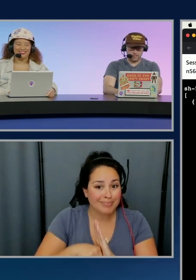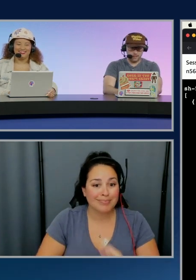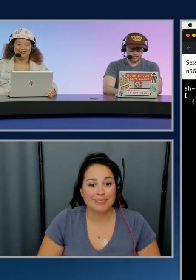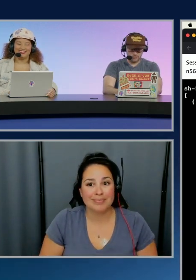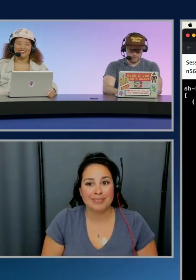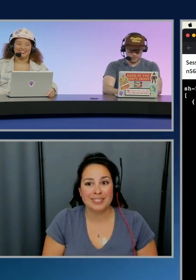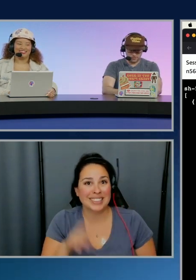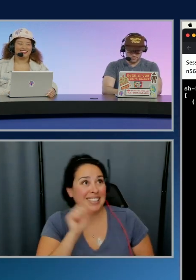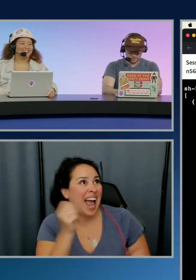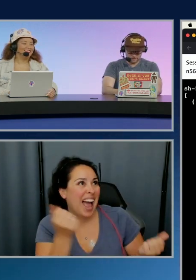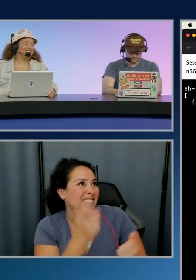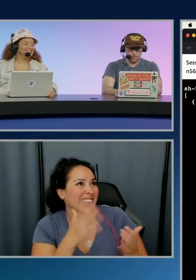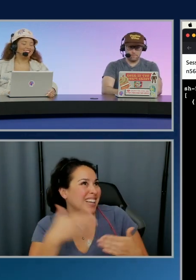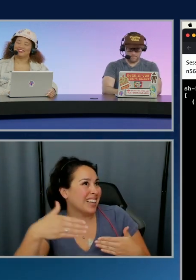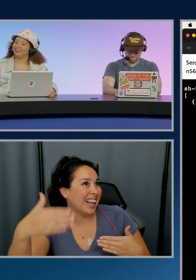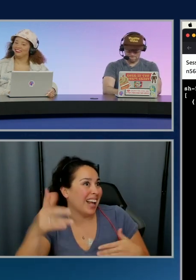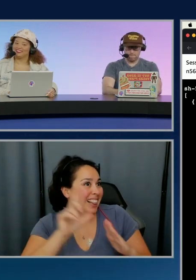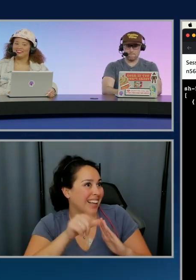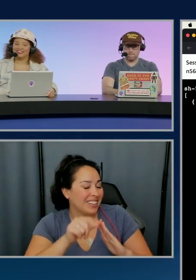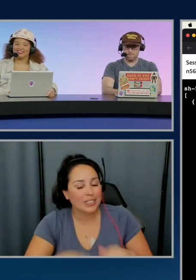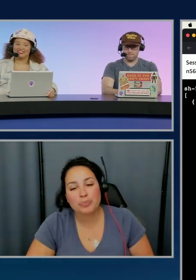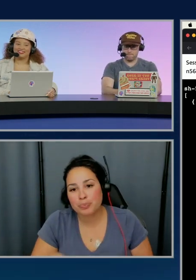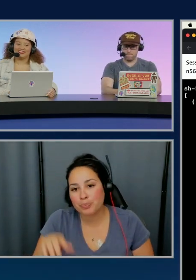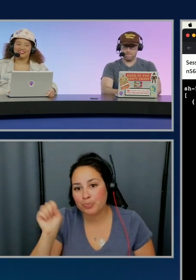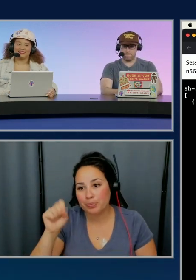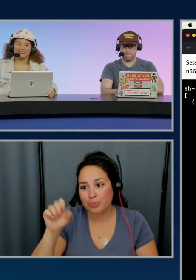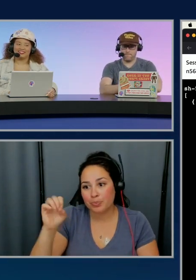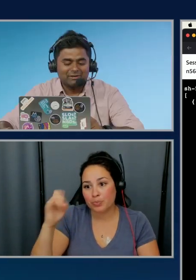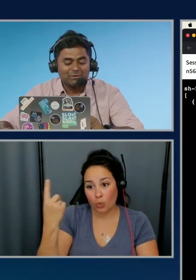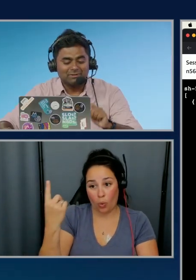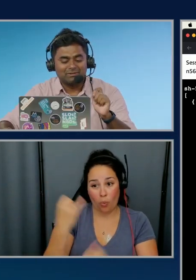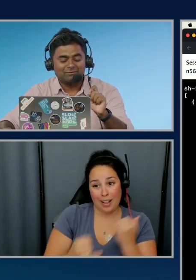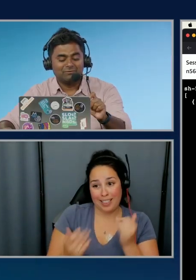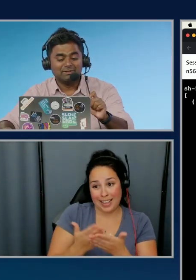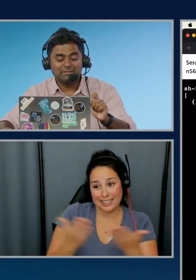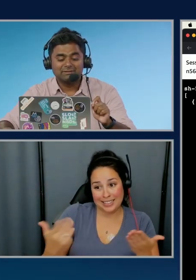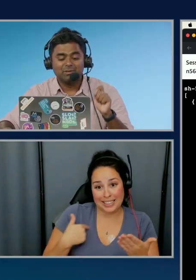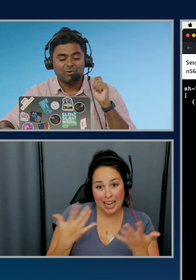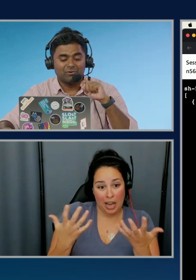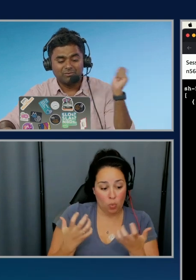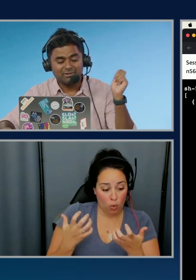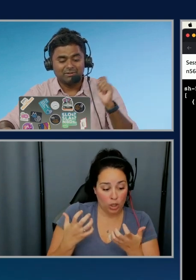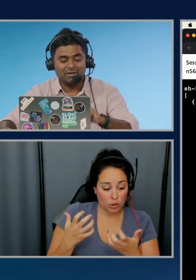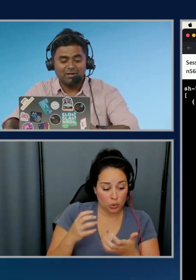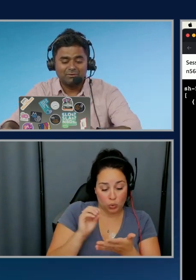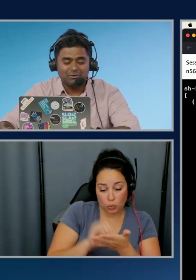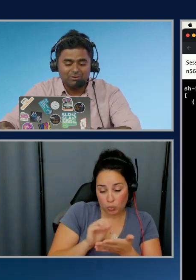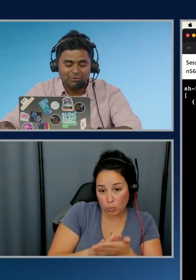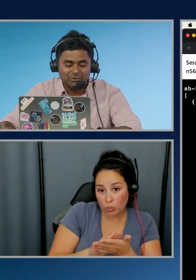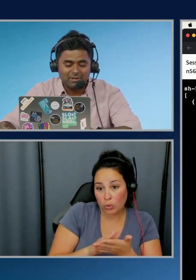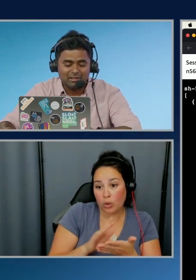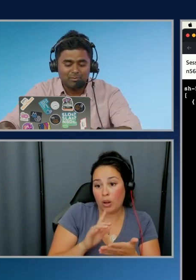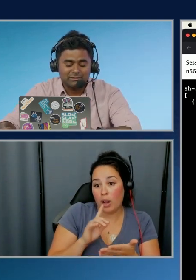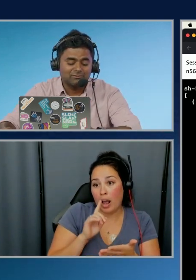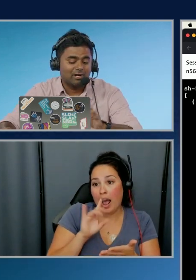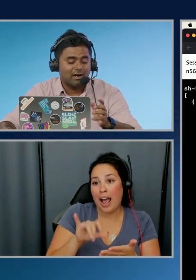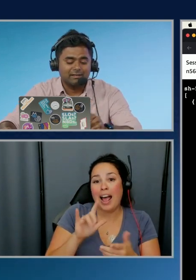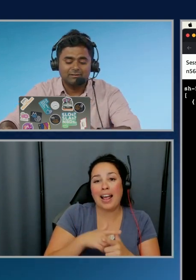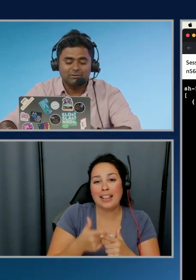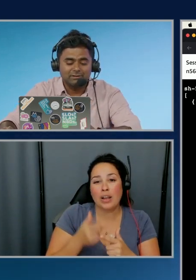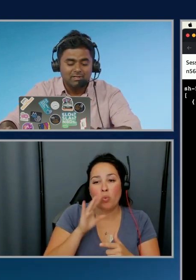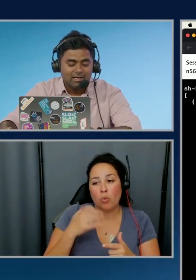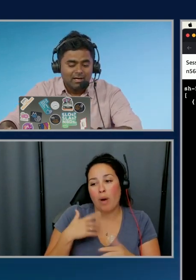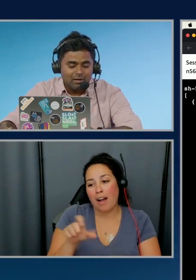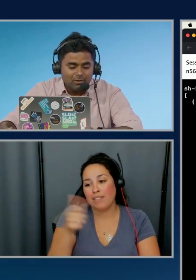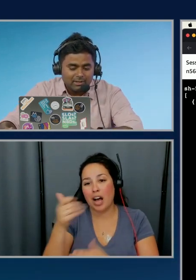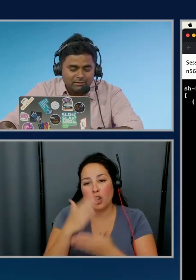believe that's next. Yep. So one last thing I want you to take a notice of in this screen before we go to the other parts of the